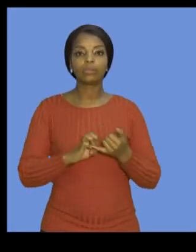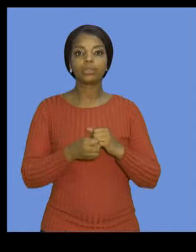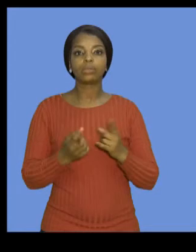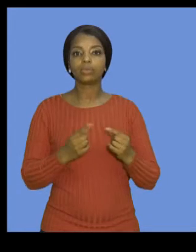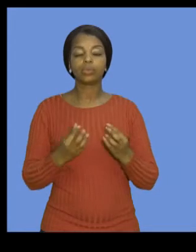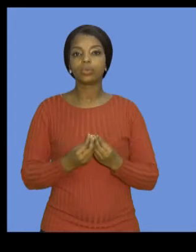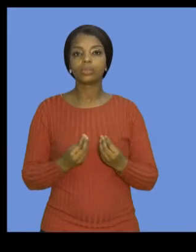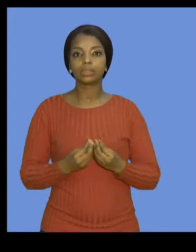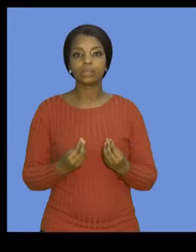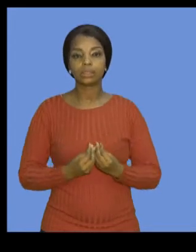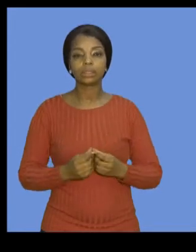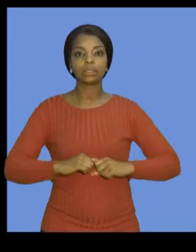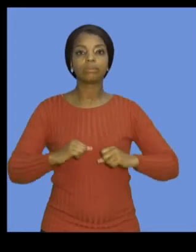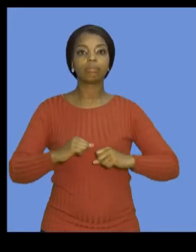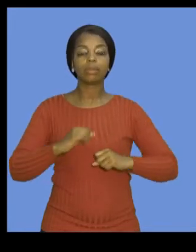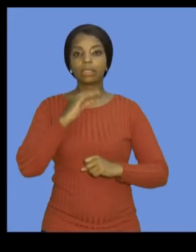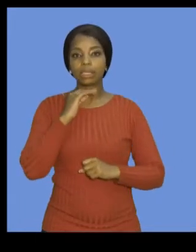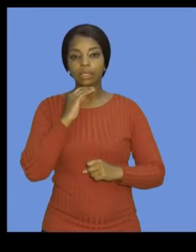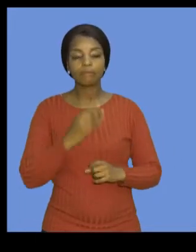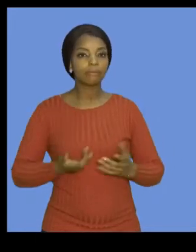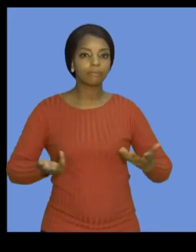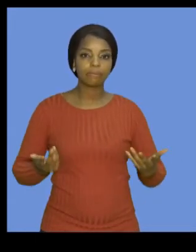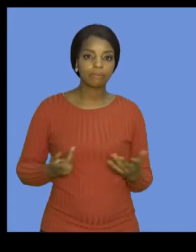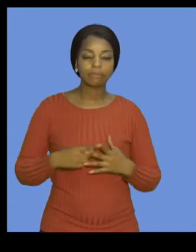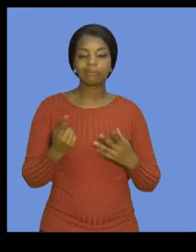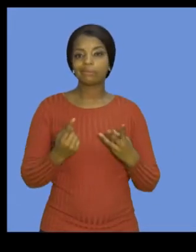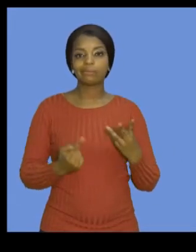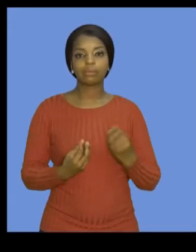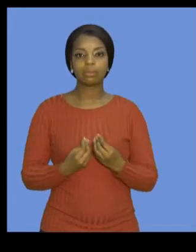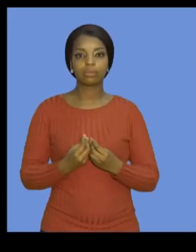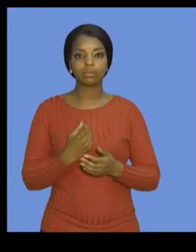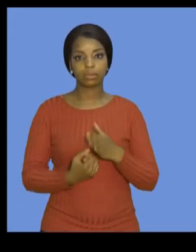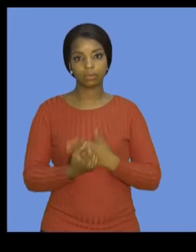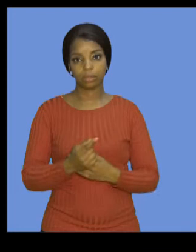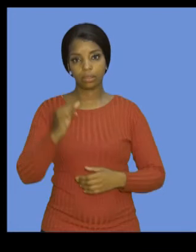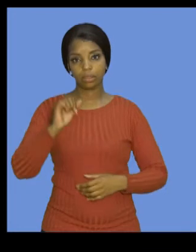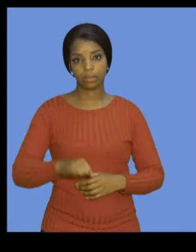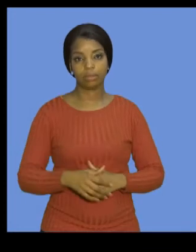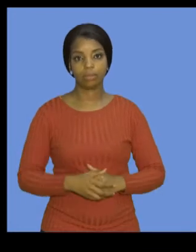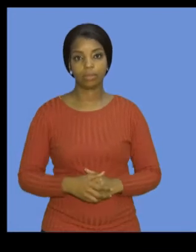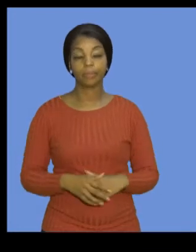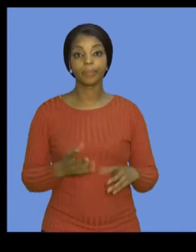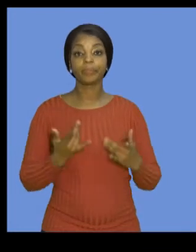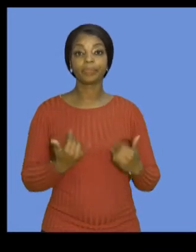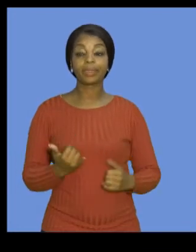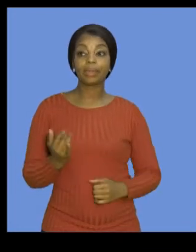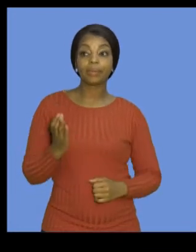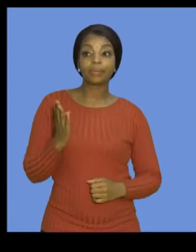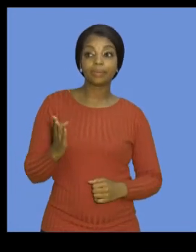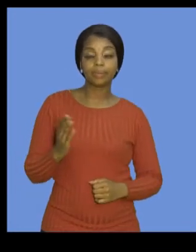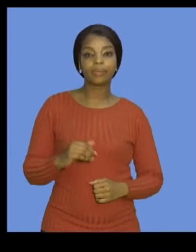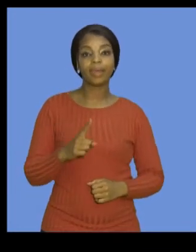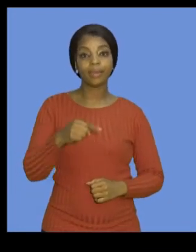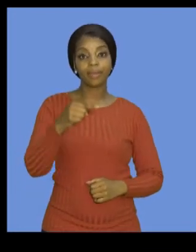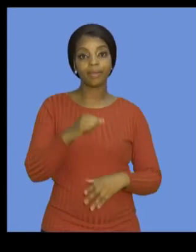space anymore, and all of those things. Now, if we look at this in terms of a table, this is what we are talking about. So first